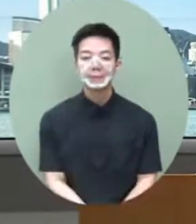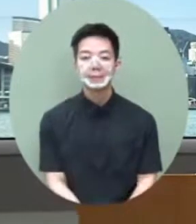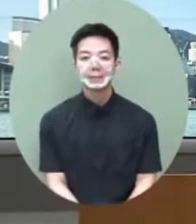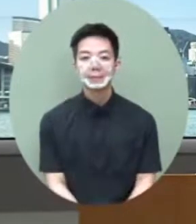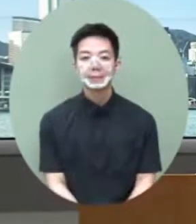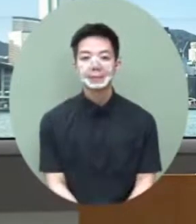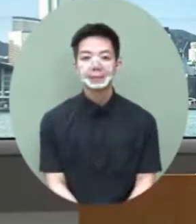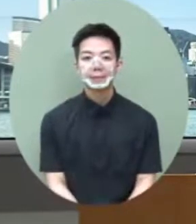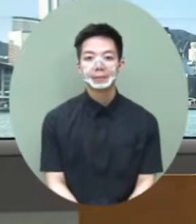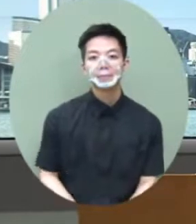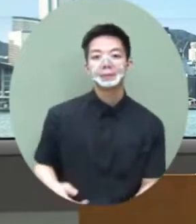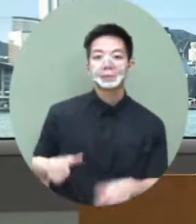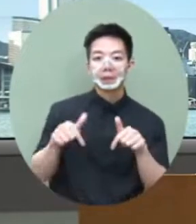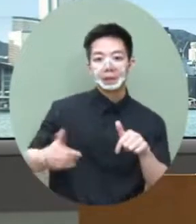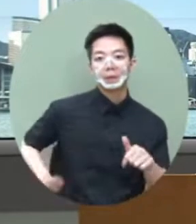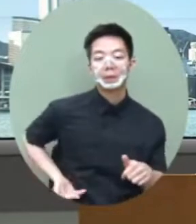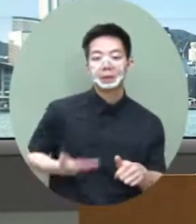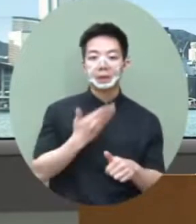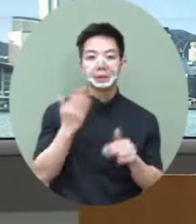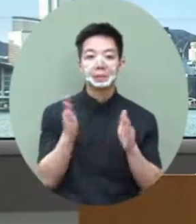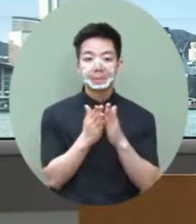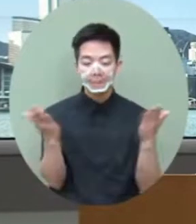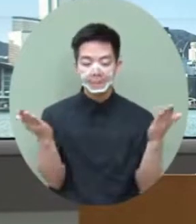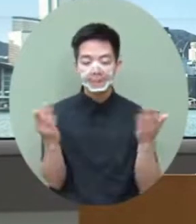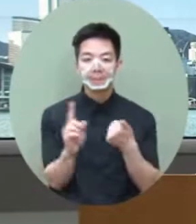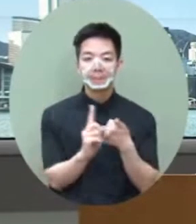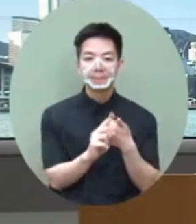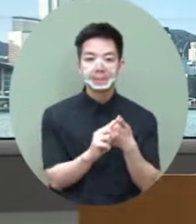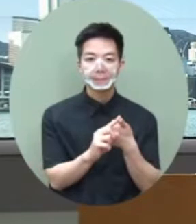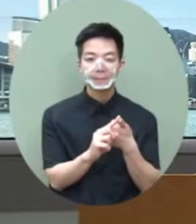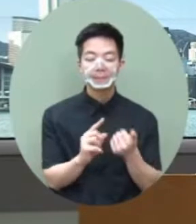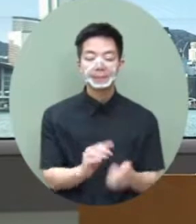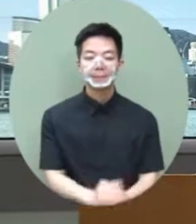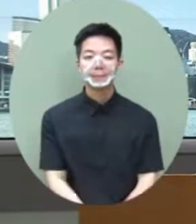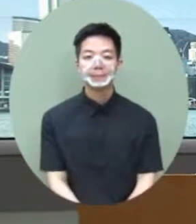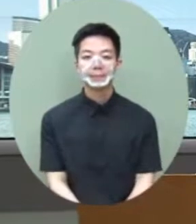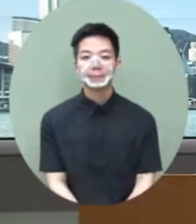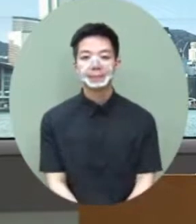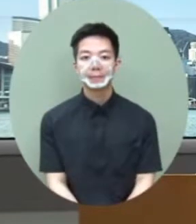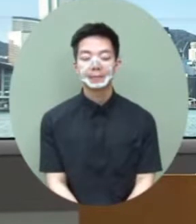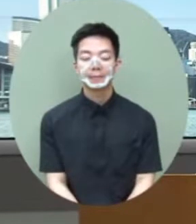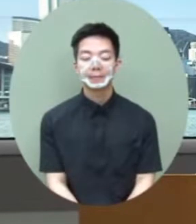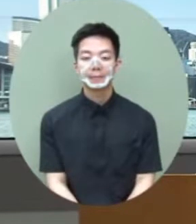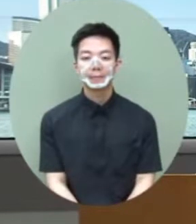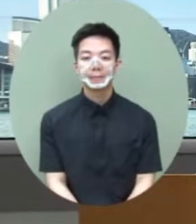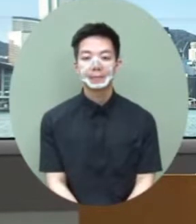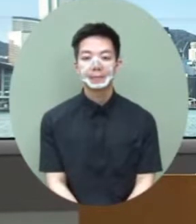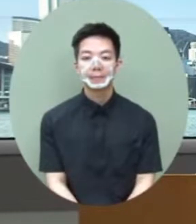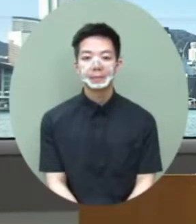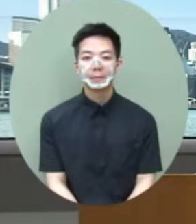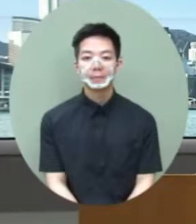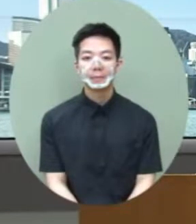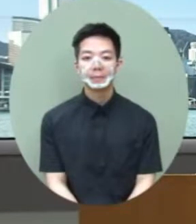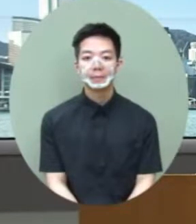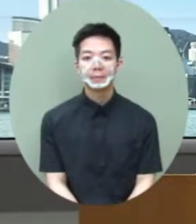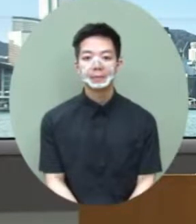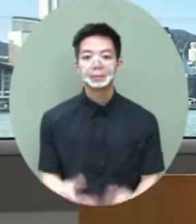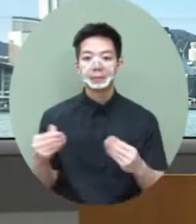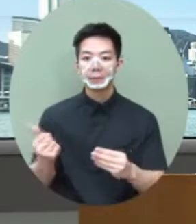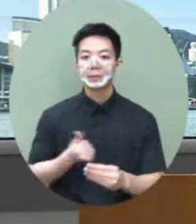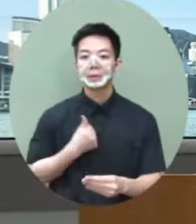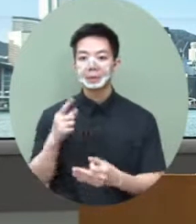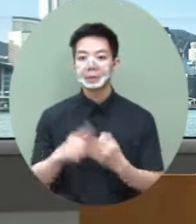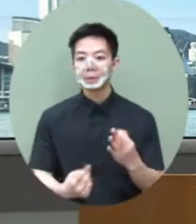SCNP. So firstly, we interviewed Gabriel Leung, the Dean of Medical Faculty at Hong Kong